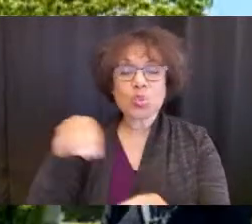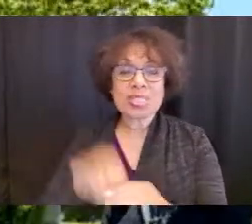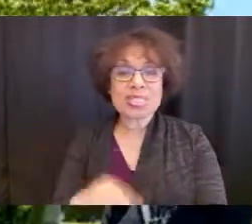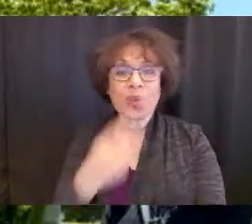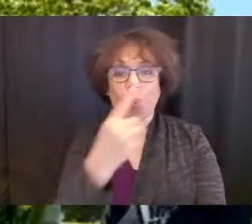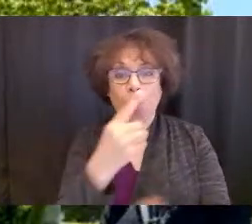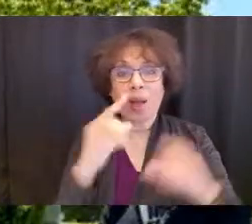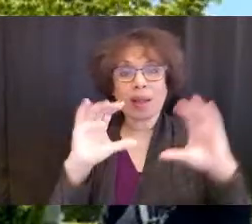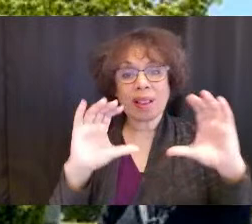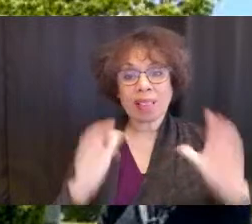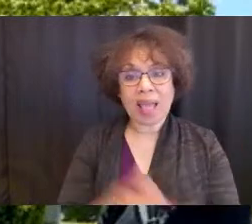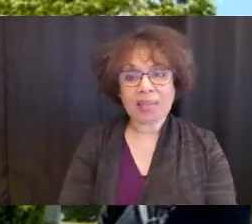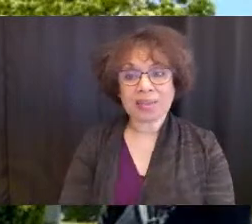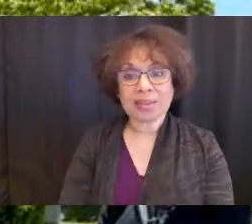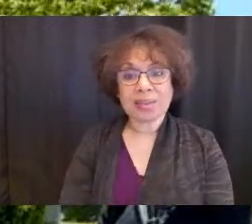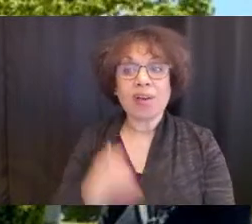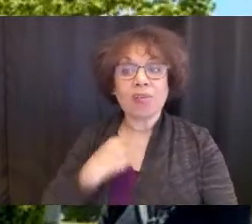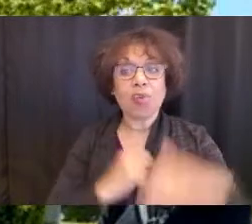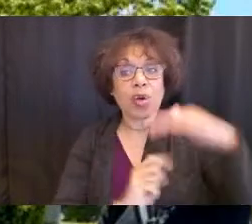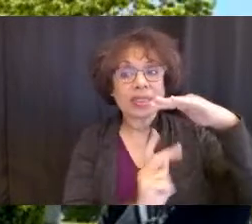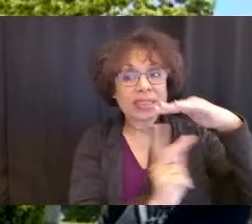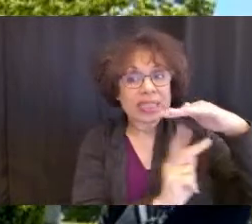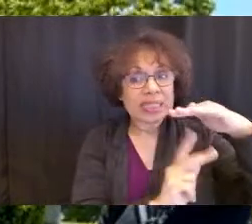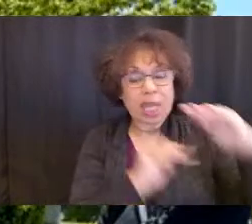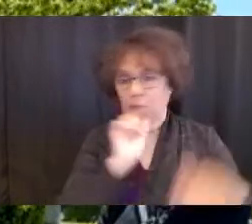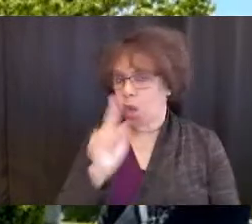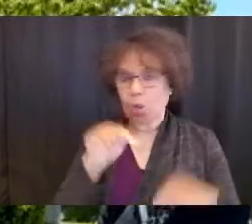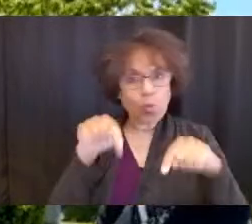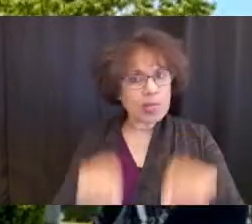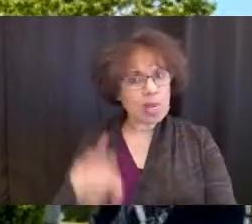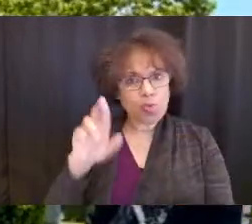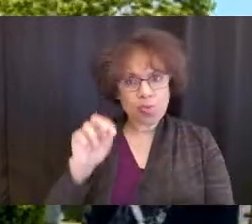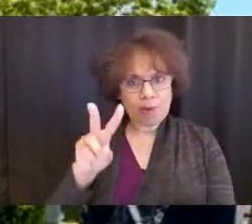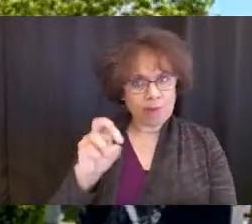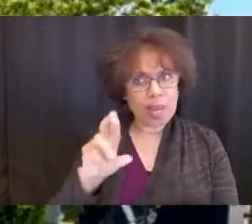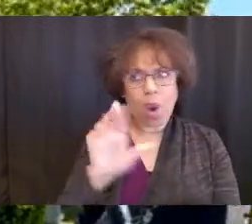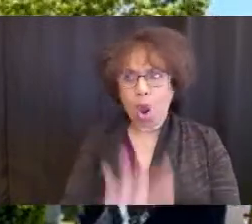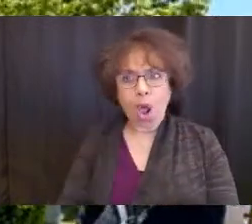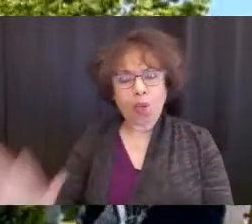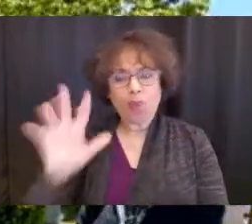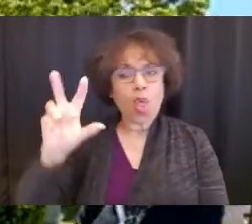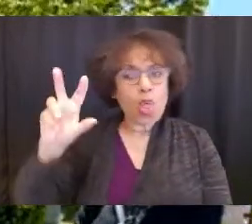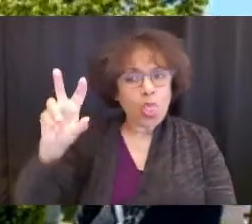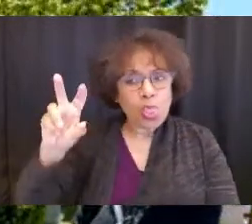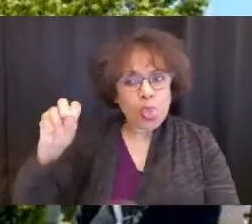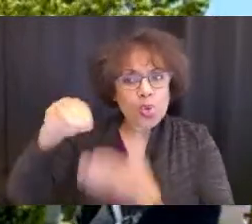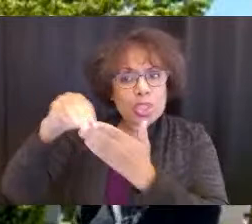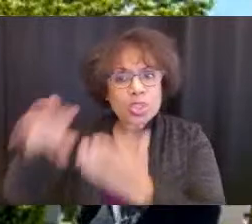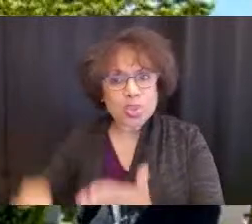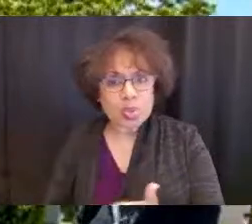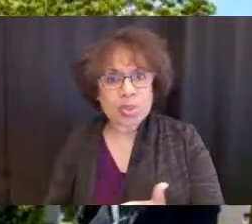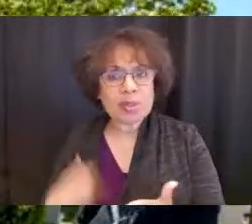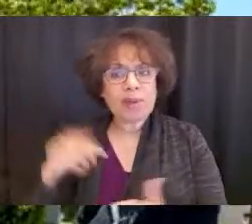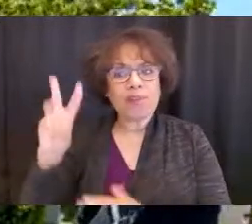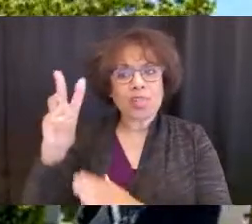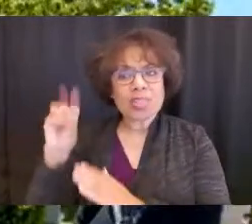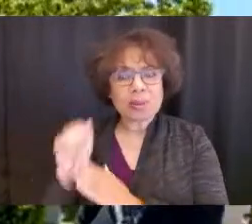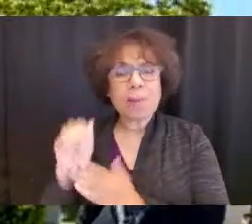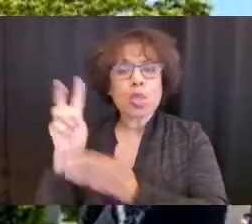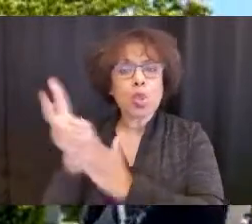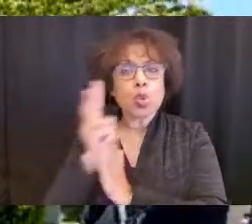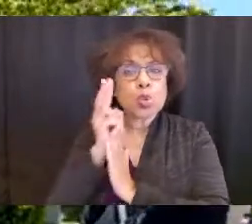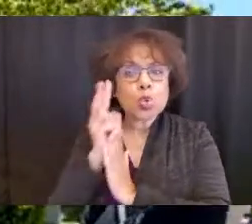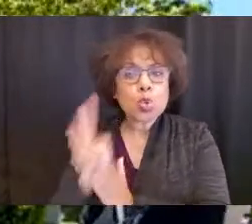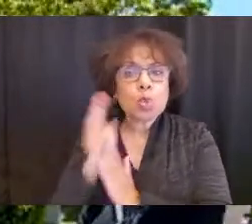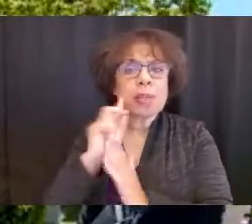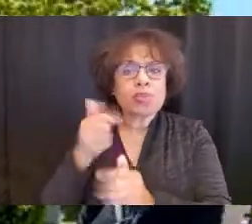with 40 students in them, not just in Revere. This is all over. So if you think about it, 30 students in a class in a 60-minute period, that's 2 minutes per student,